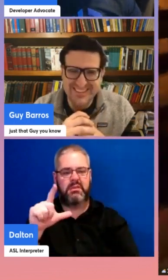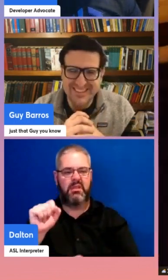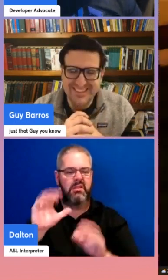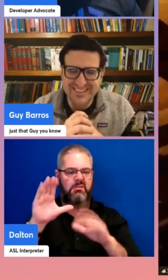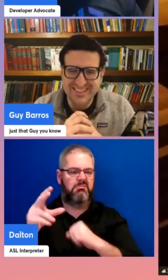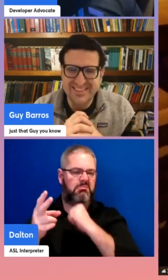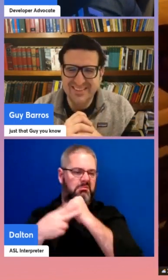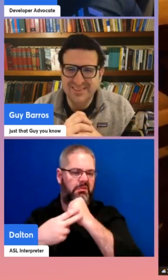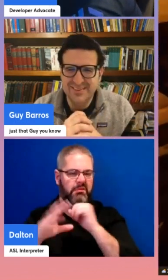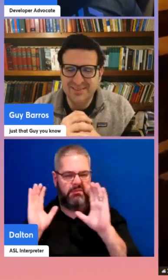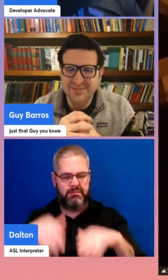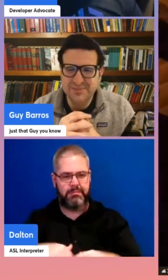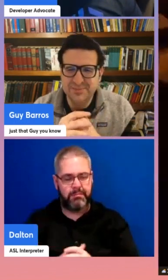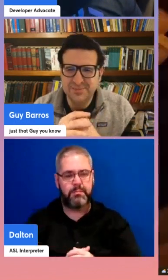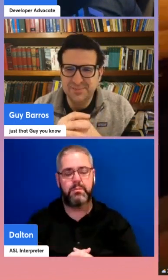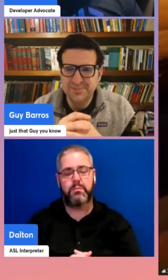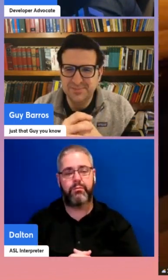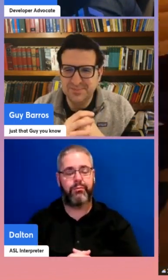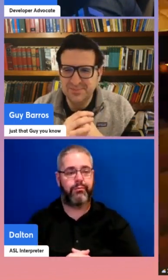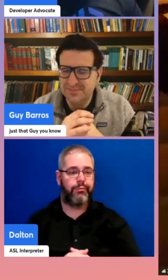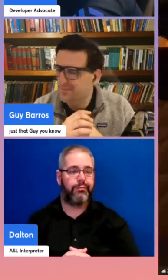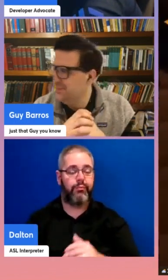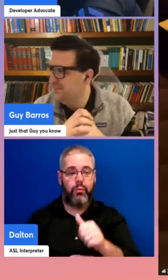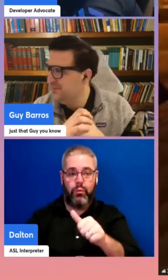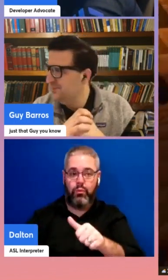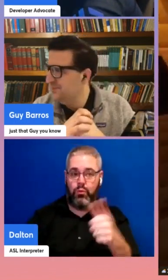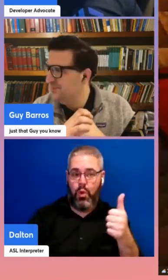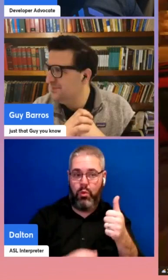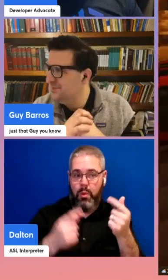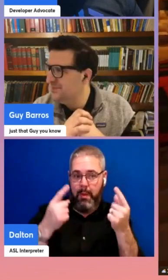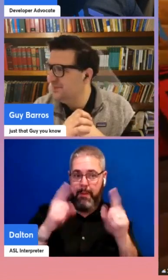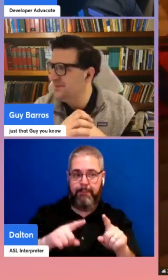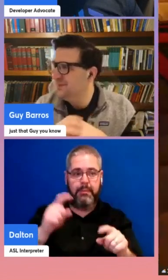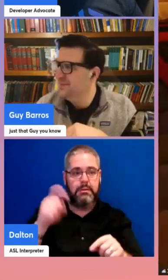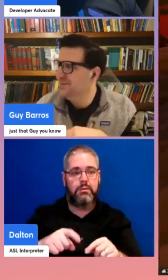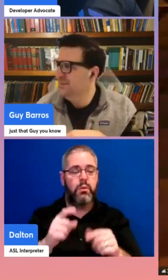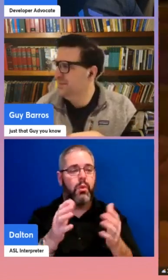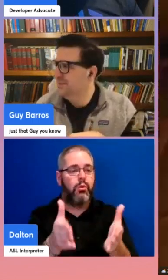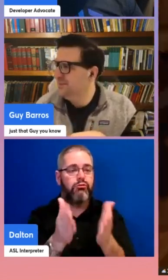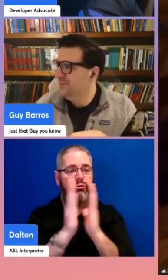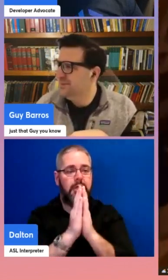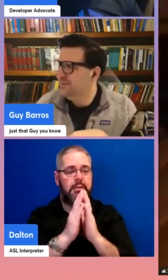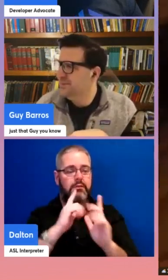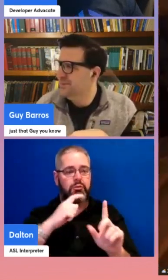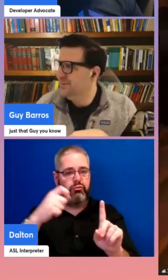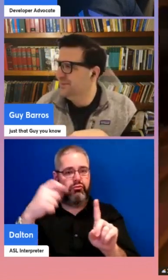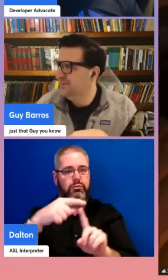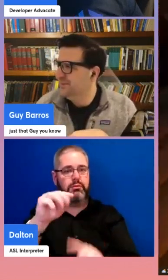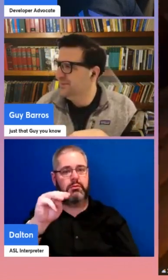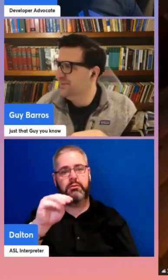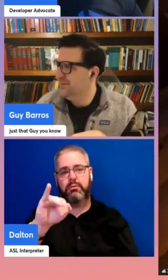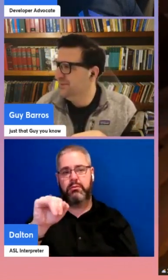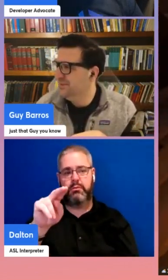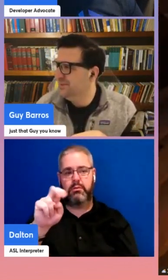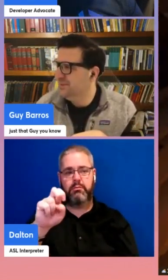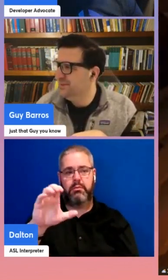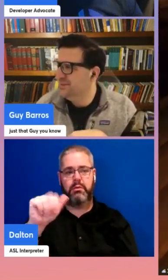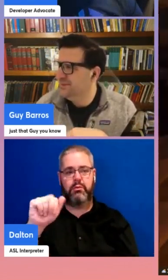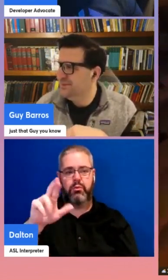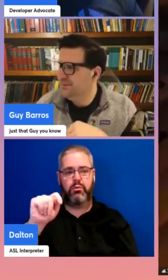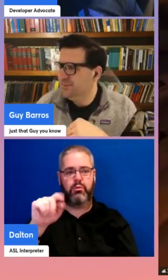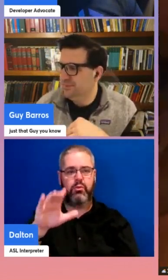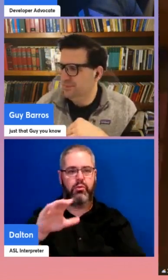up. Now, the other thing that needs to happen is that the request also needs to trigger the minecart, and the minecart's working on a powered rail.